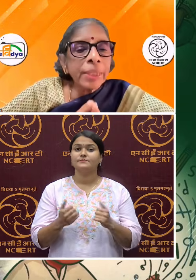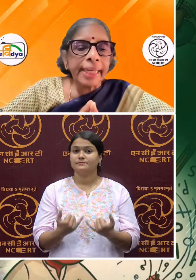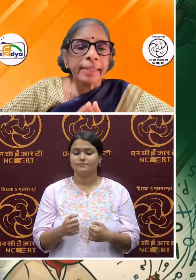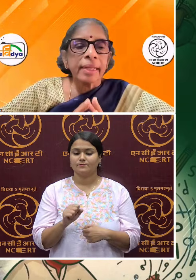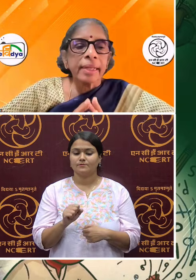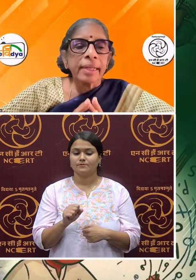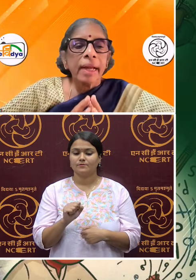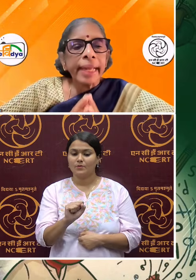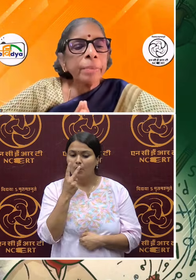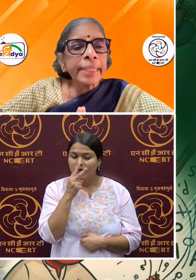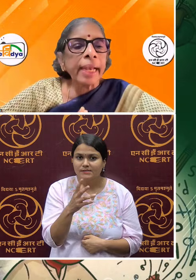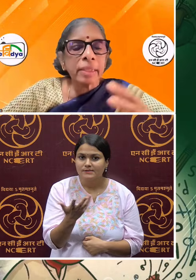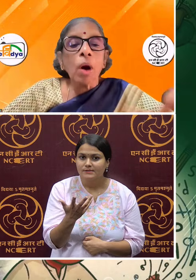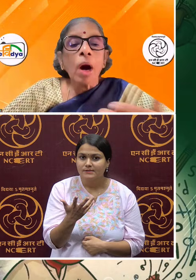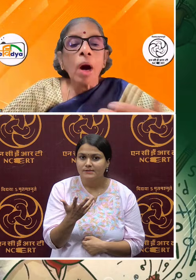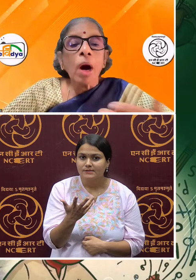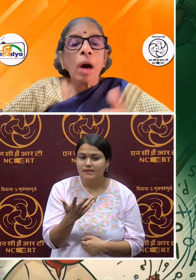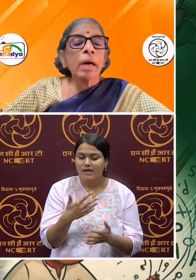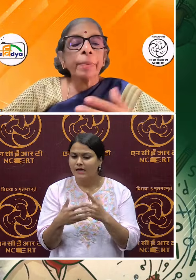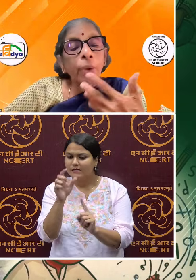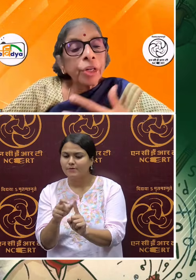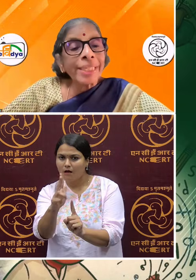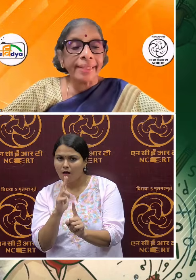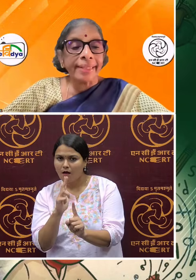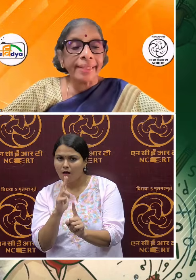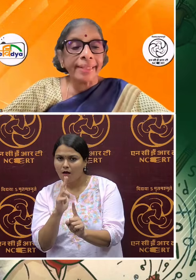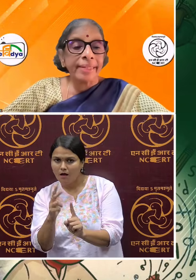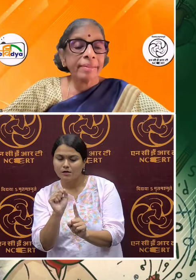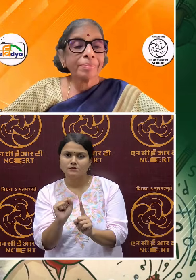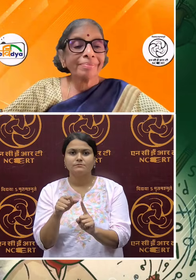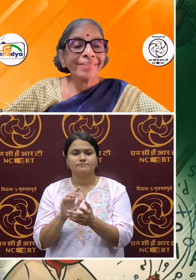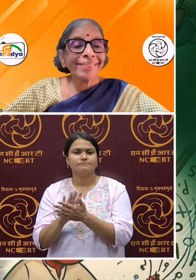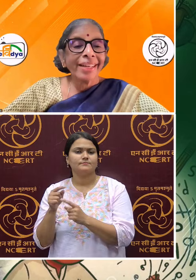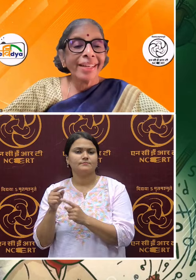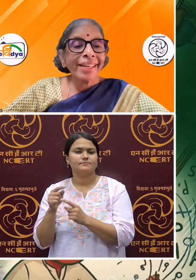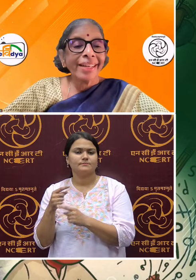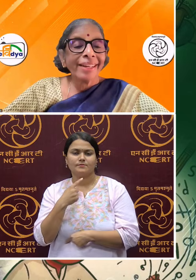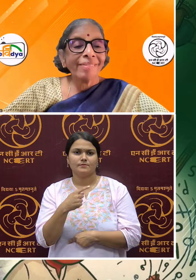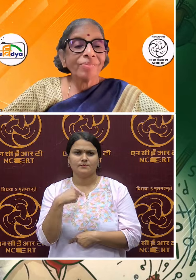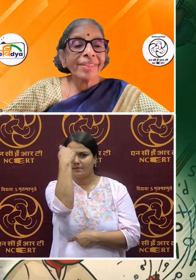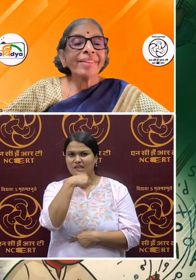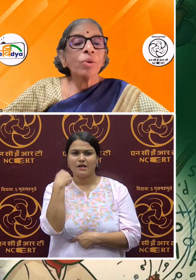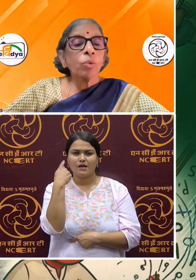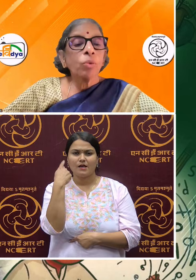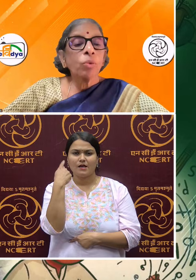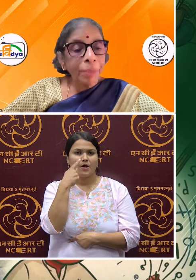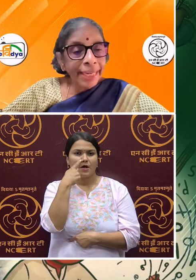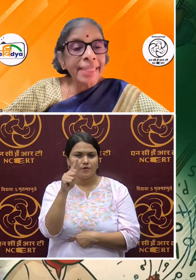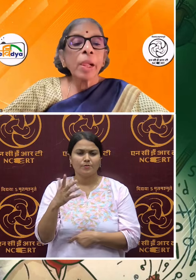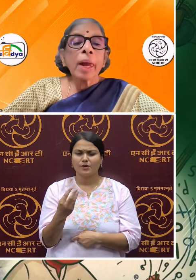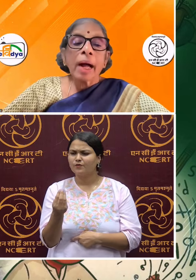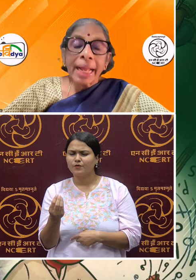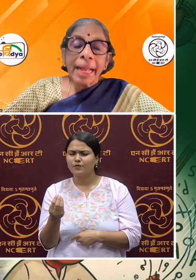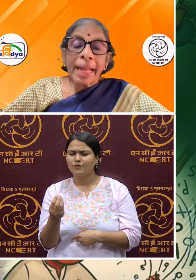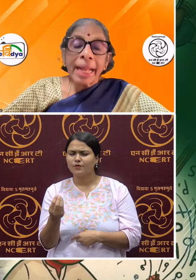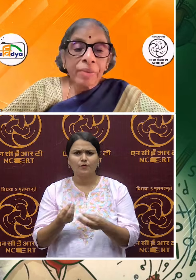what do you see in it? Can anybody tell us, Harvit, what did you see in this? I can see the face of a woman and some Woman,